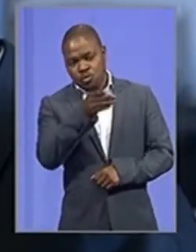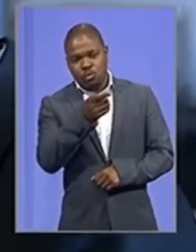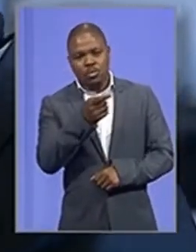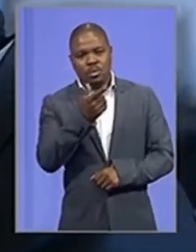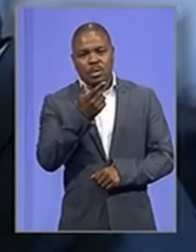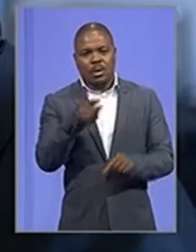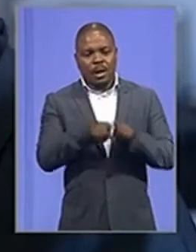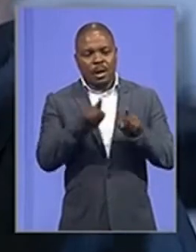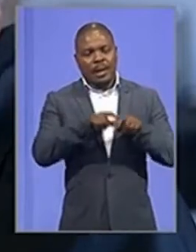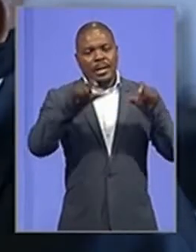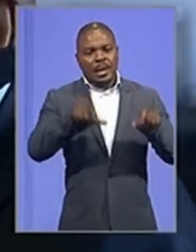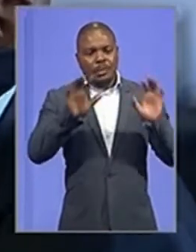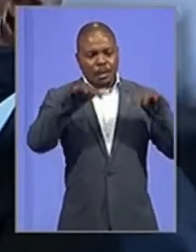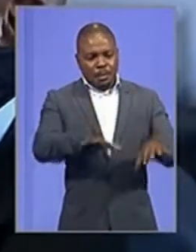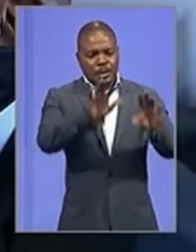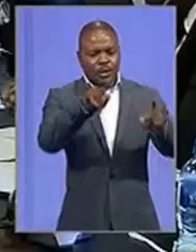Cape Town Beach or Durban,